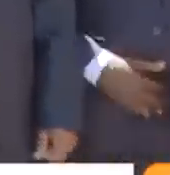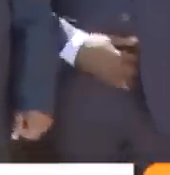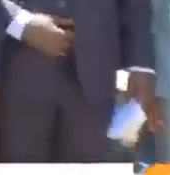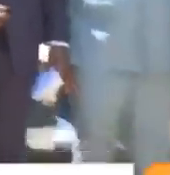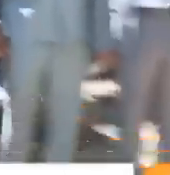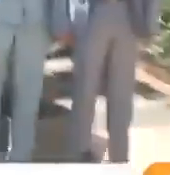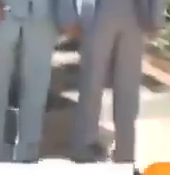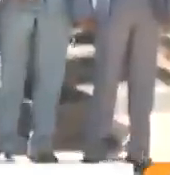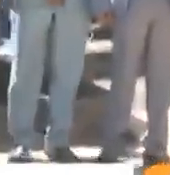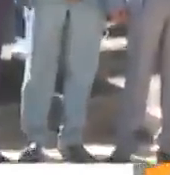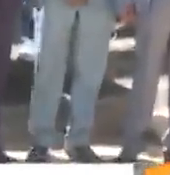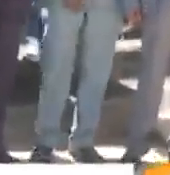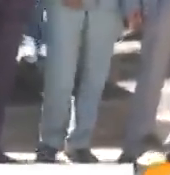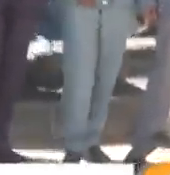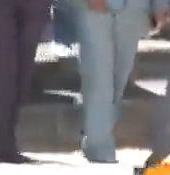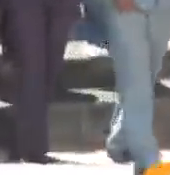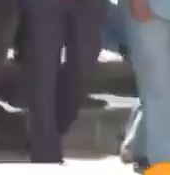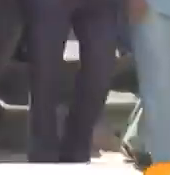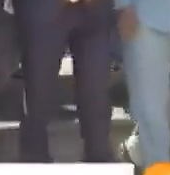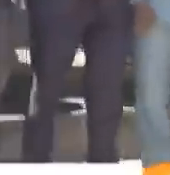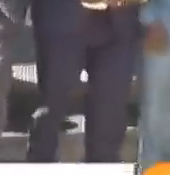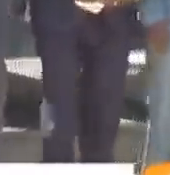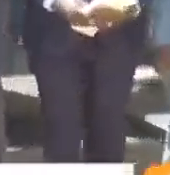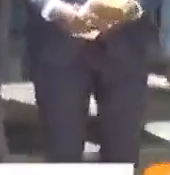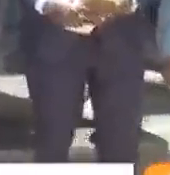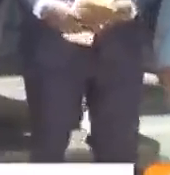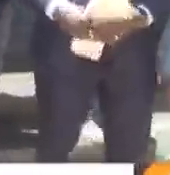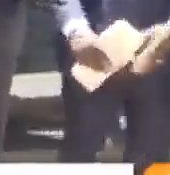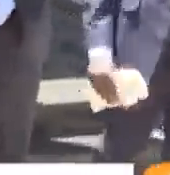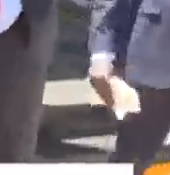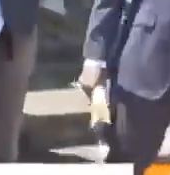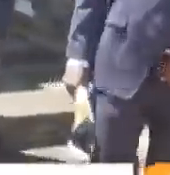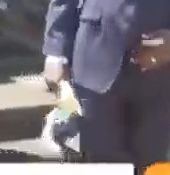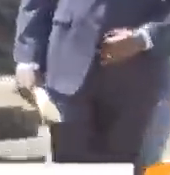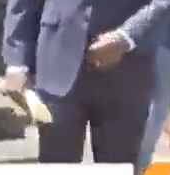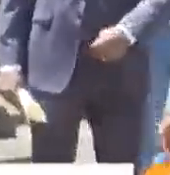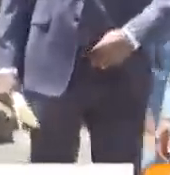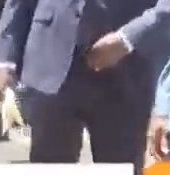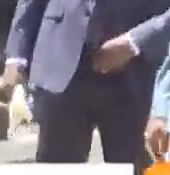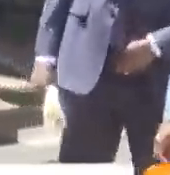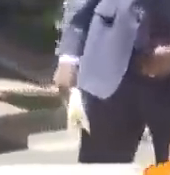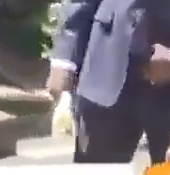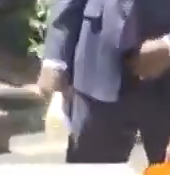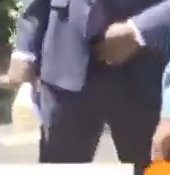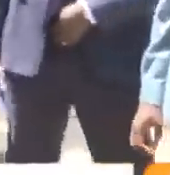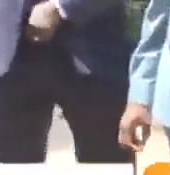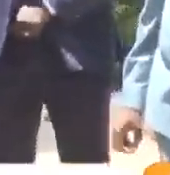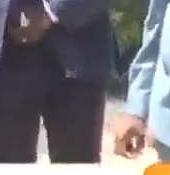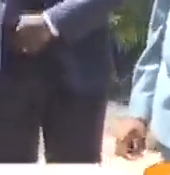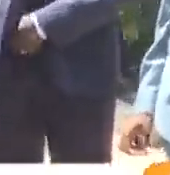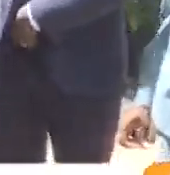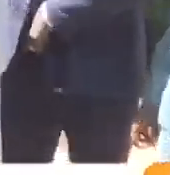the president-elect continued with his meetings, focused at consolidating power for the control of parliament. Since being